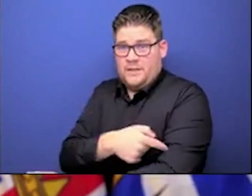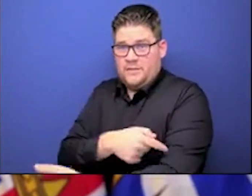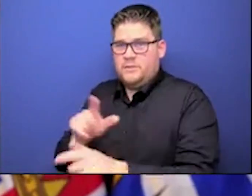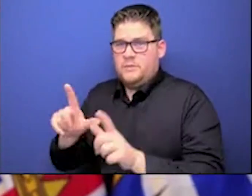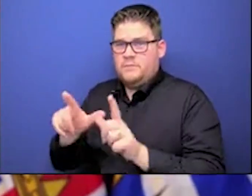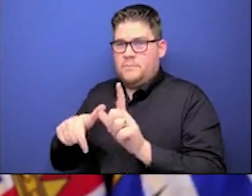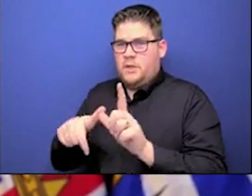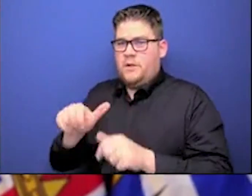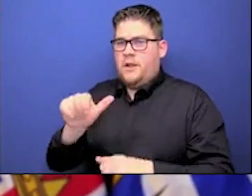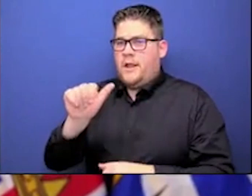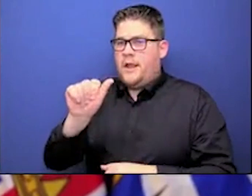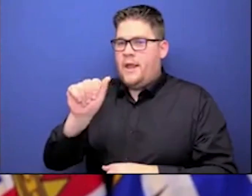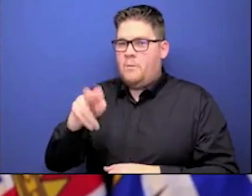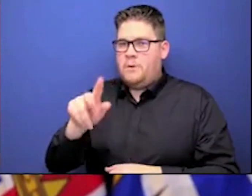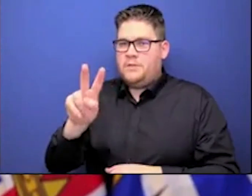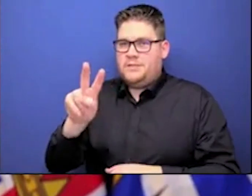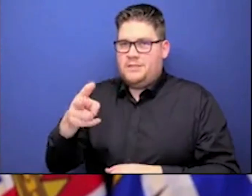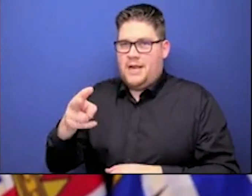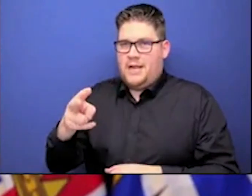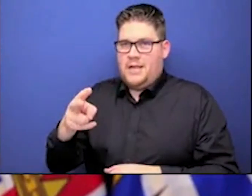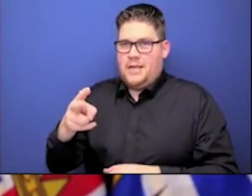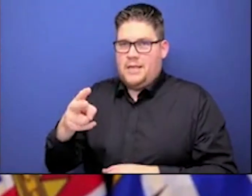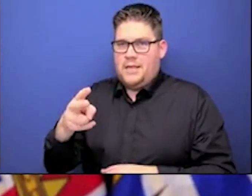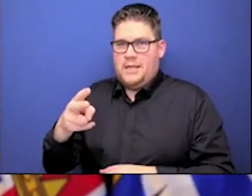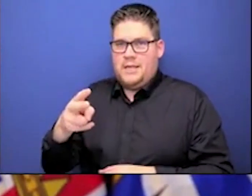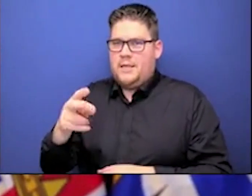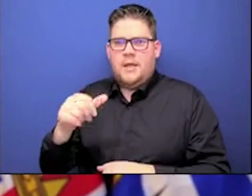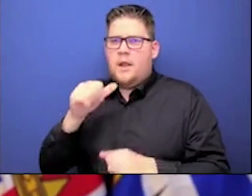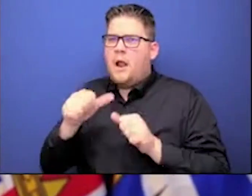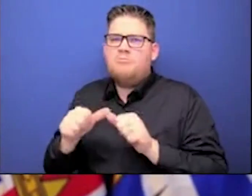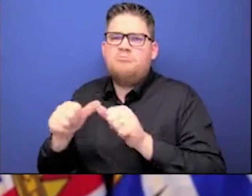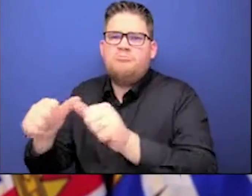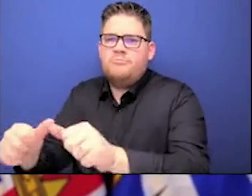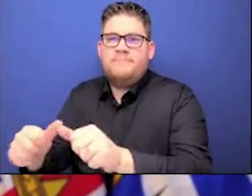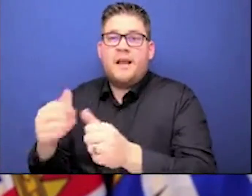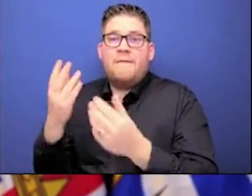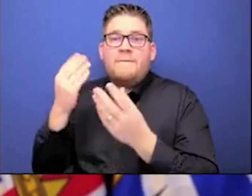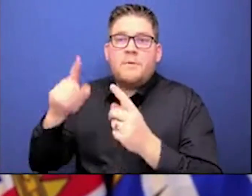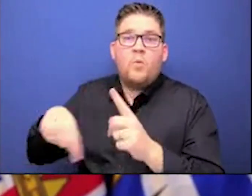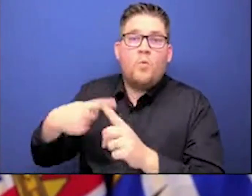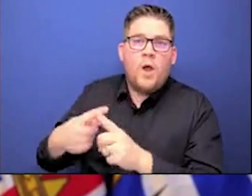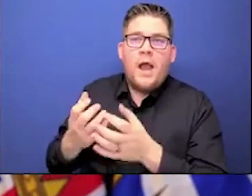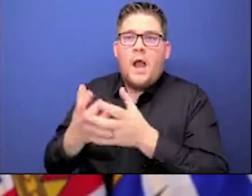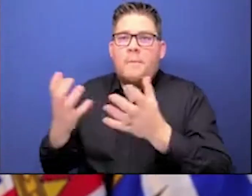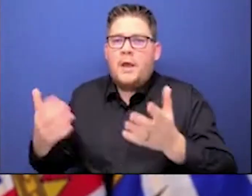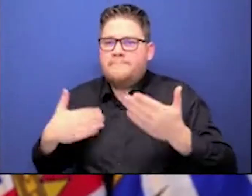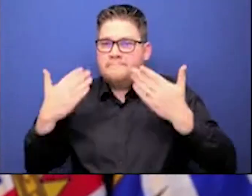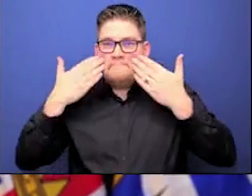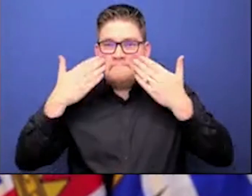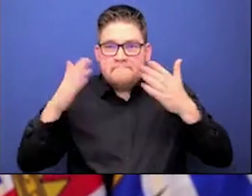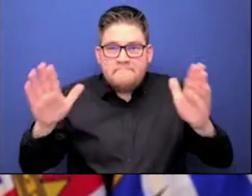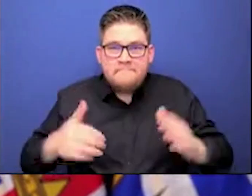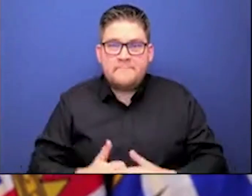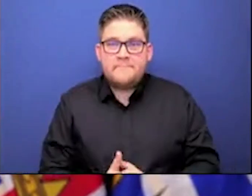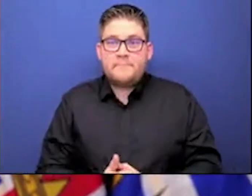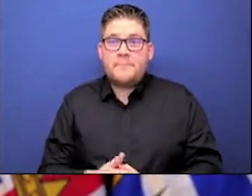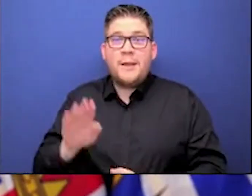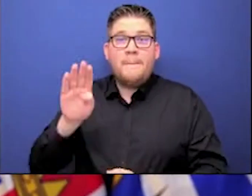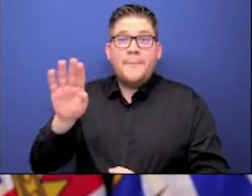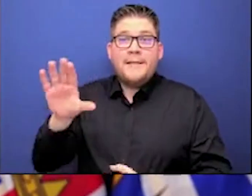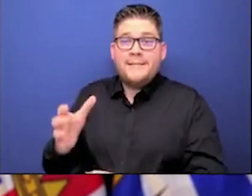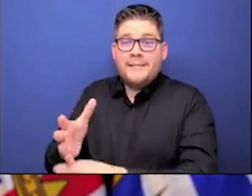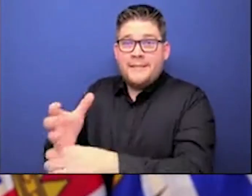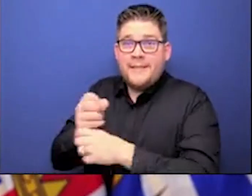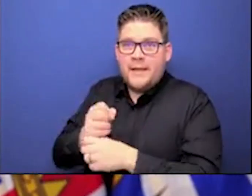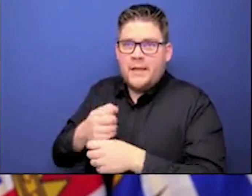month. So we don't have details on that yet. We don't have details of how much of which we'll be getting. There are a number